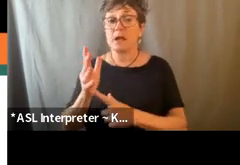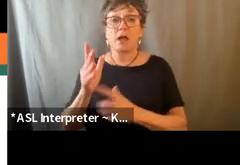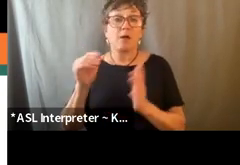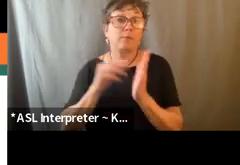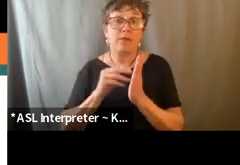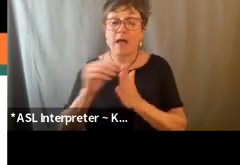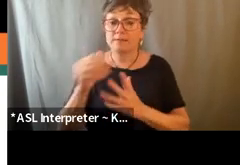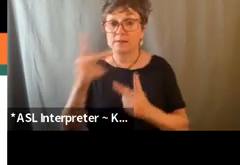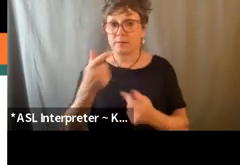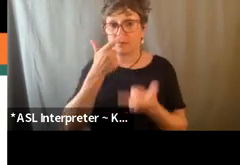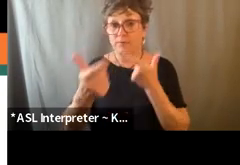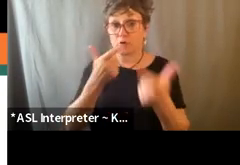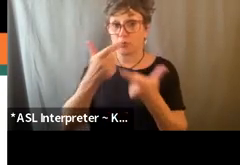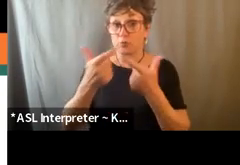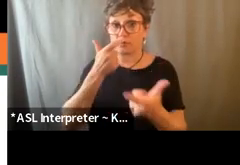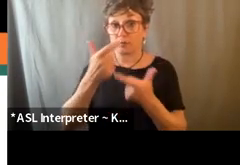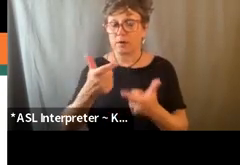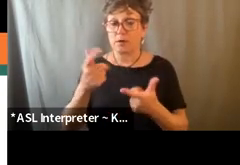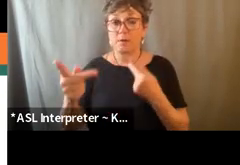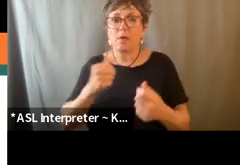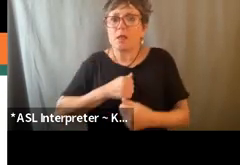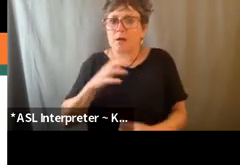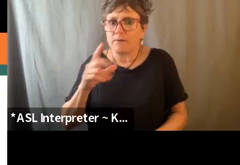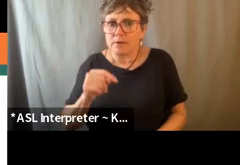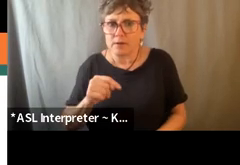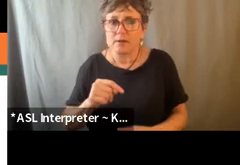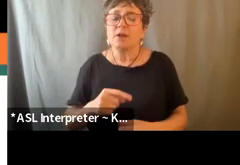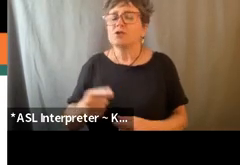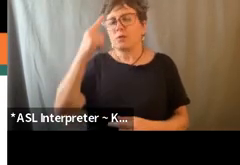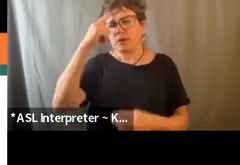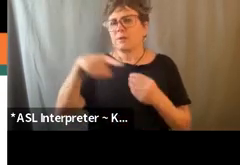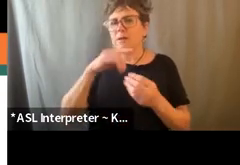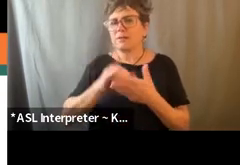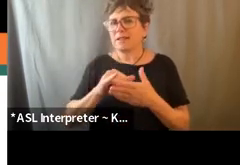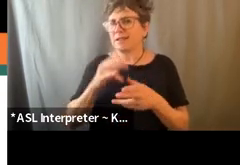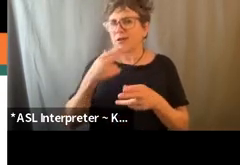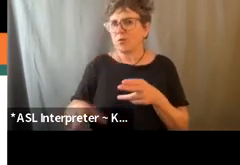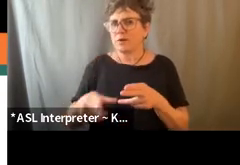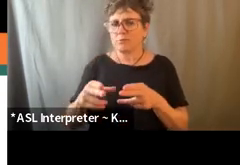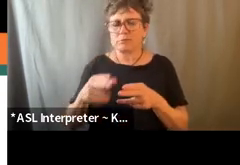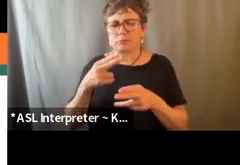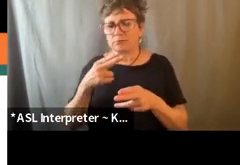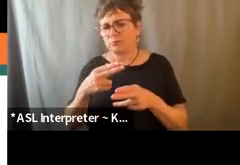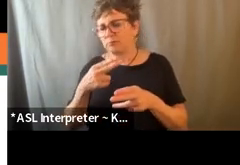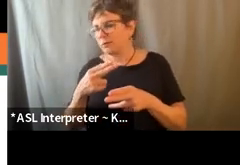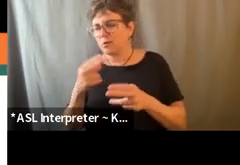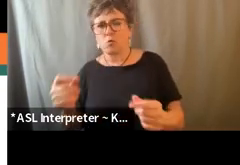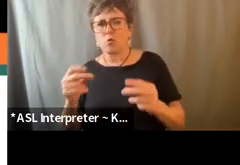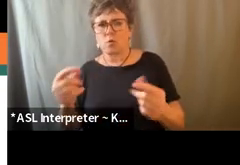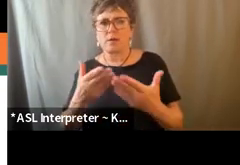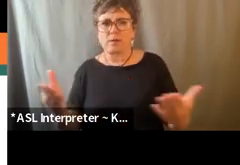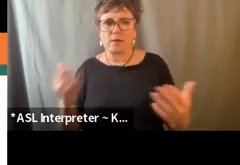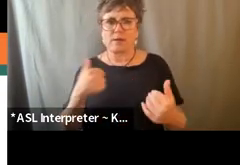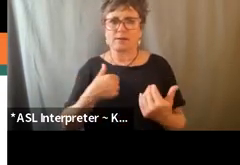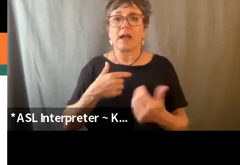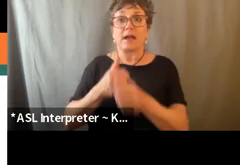it. And so it's like, just think of those like shorter things that you can do and kind of jump on some of those more viral trends, and it can really